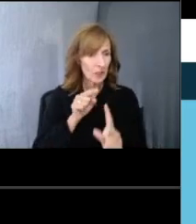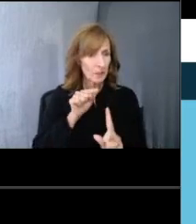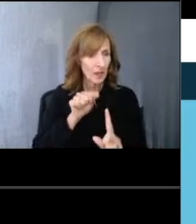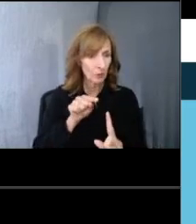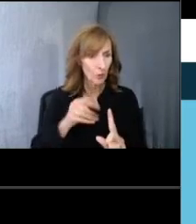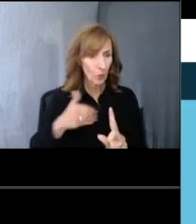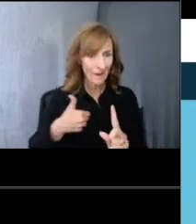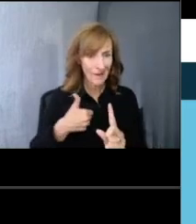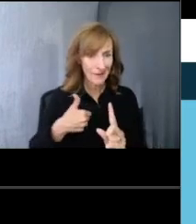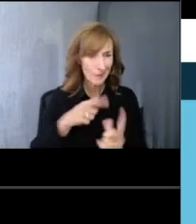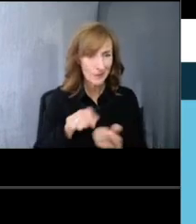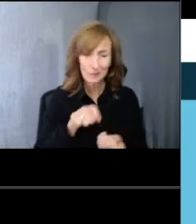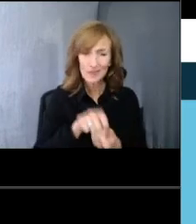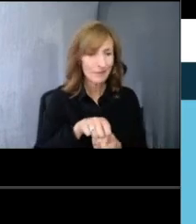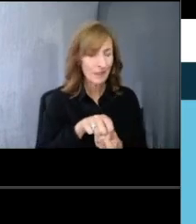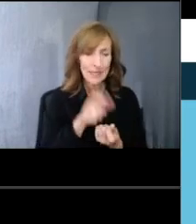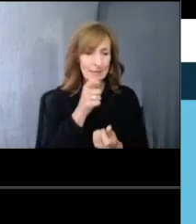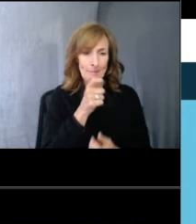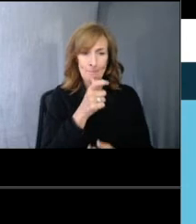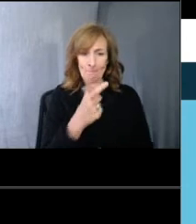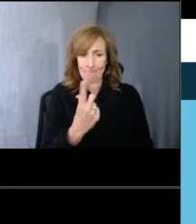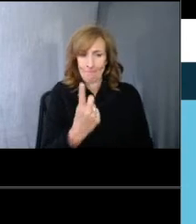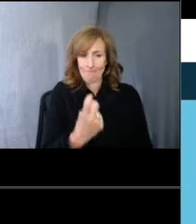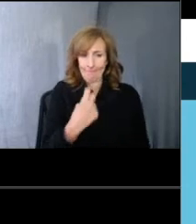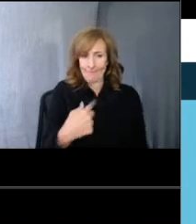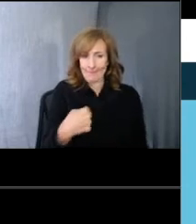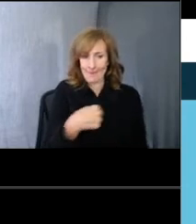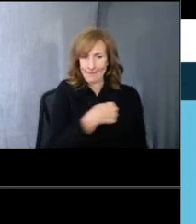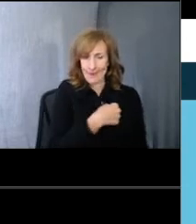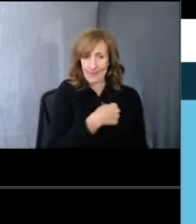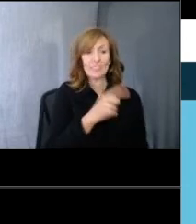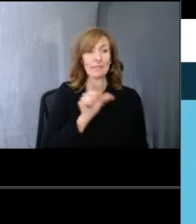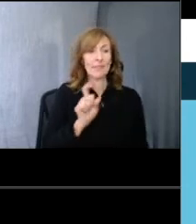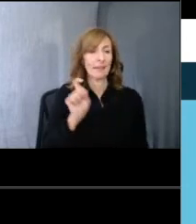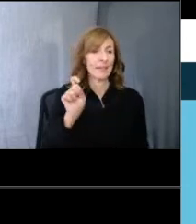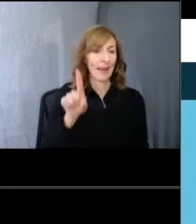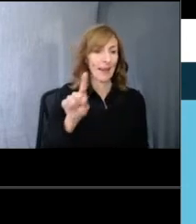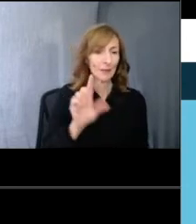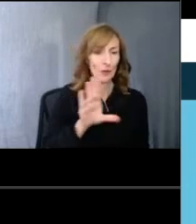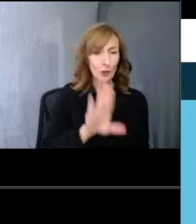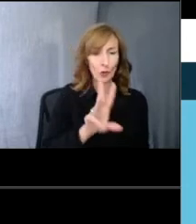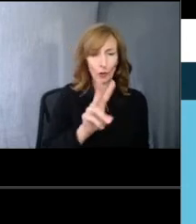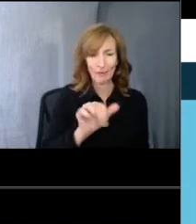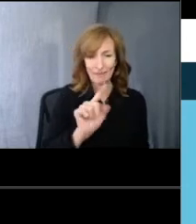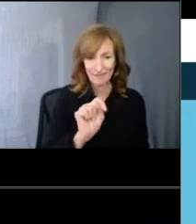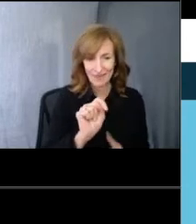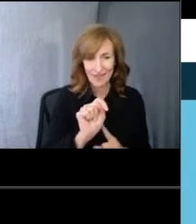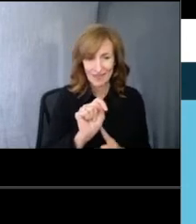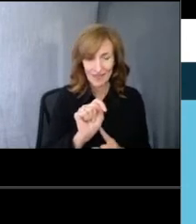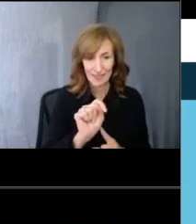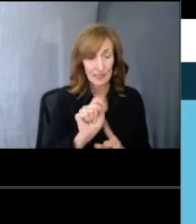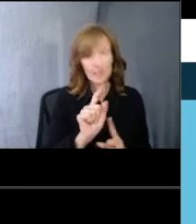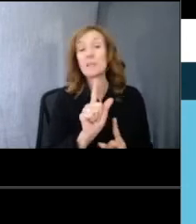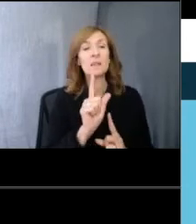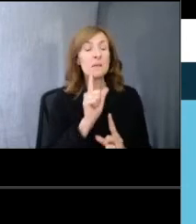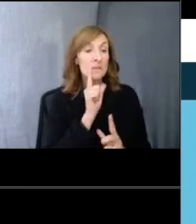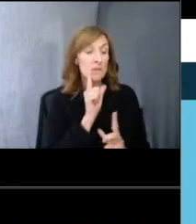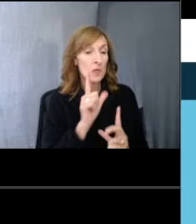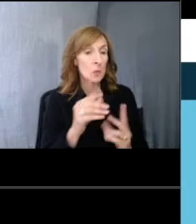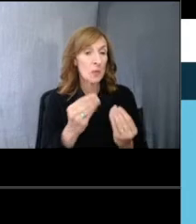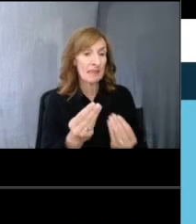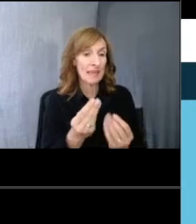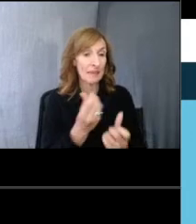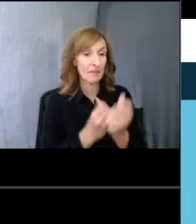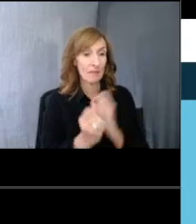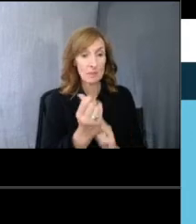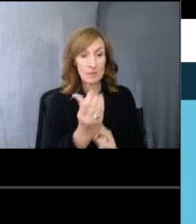directly. We'll have a handful of polls throughout this webinar, and in the interest of time, we'll give everyone about 15 seconds to answer